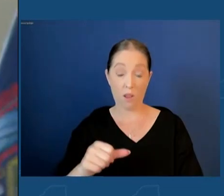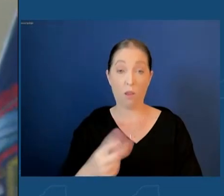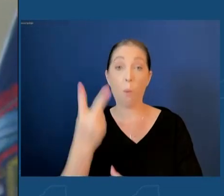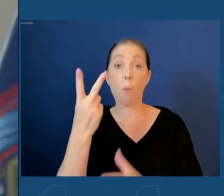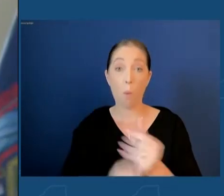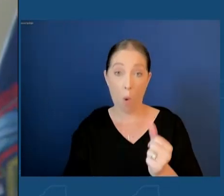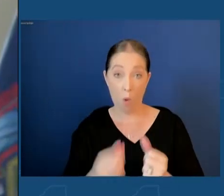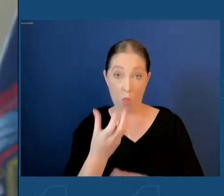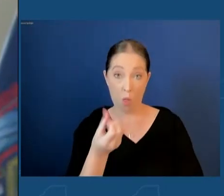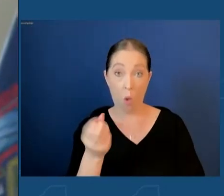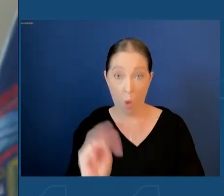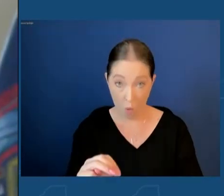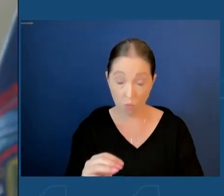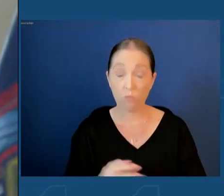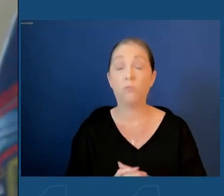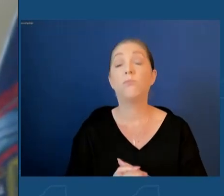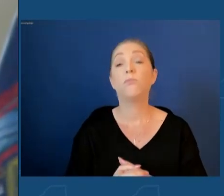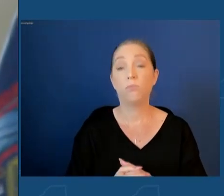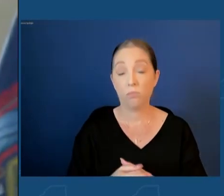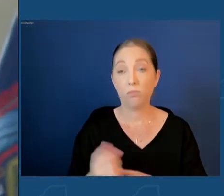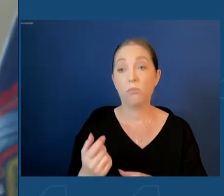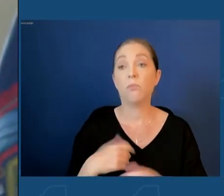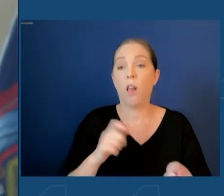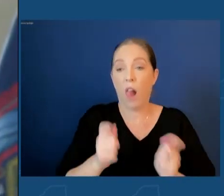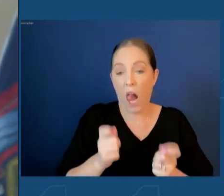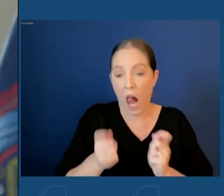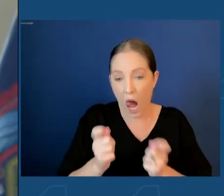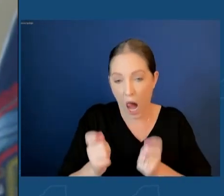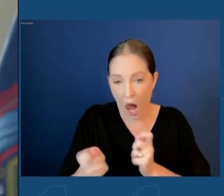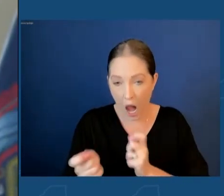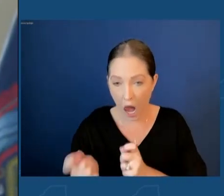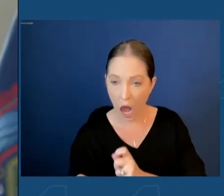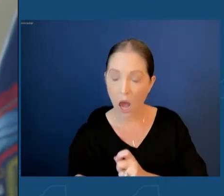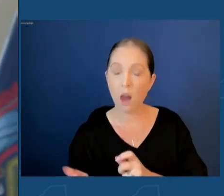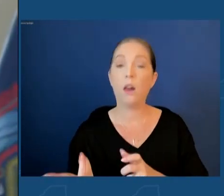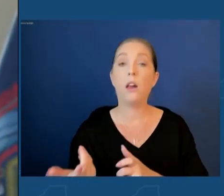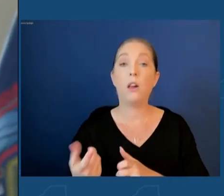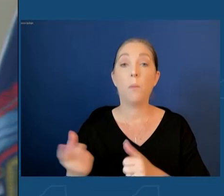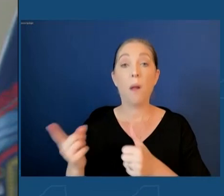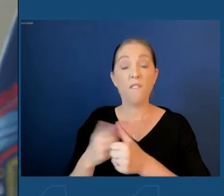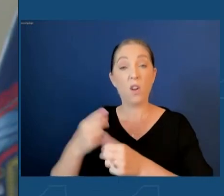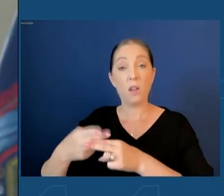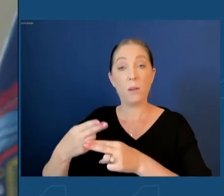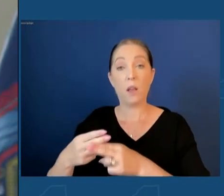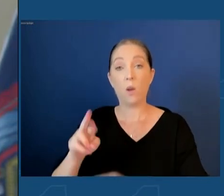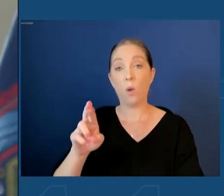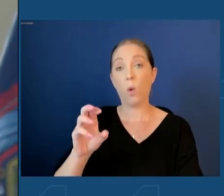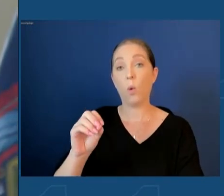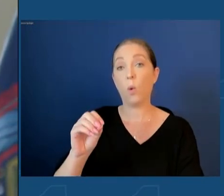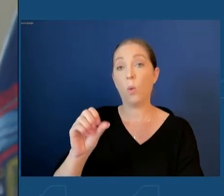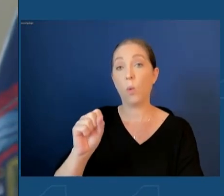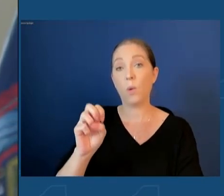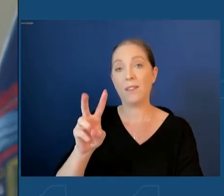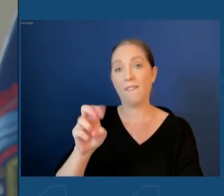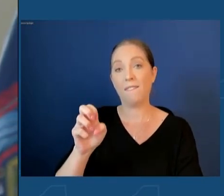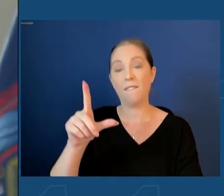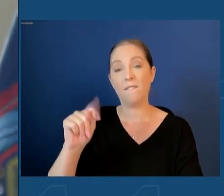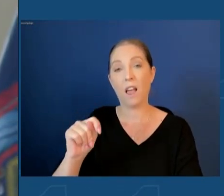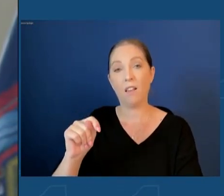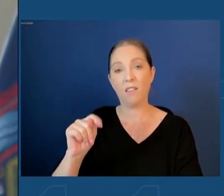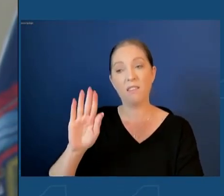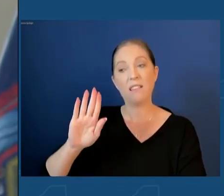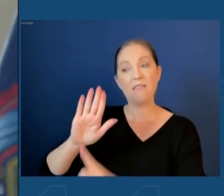we went through a lot of transition over the years, but the first name was named after Roosevelt's son, Quentin. He was a World War I